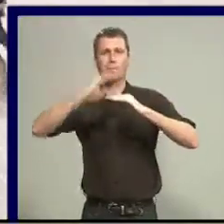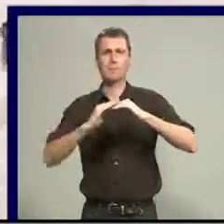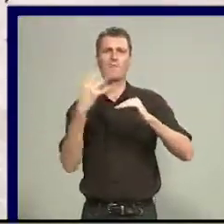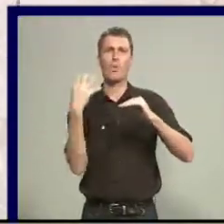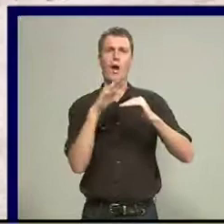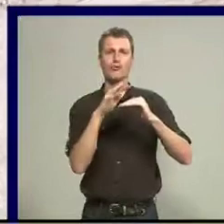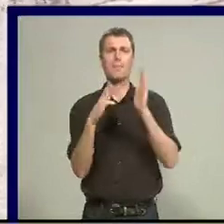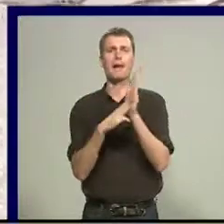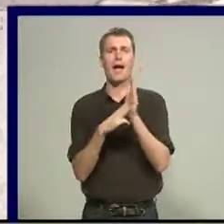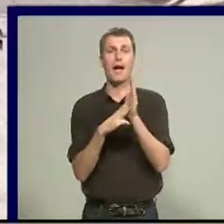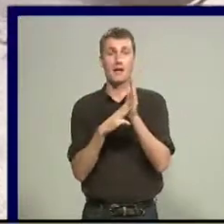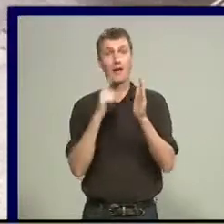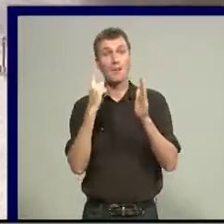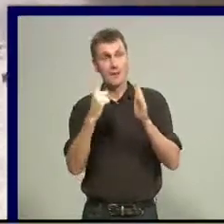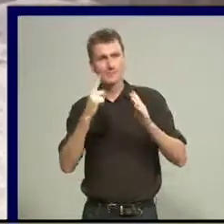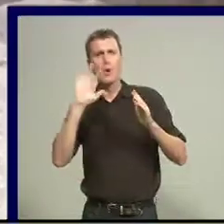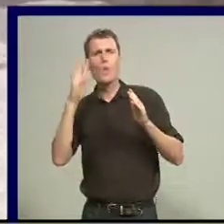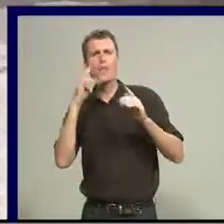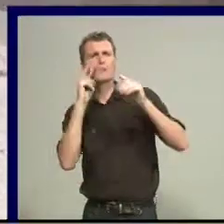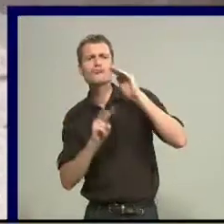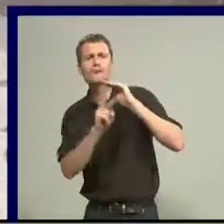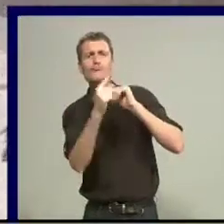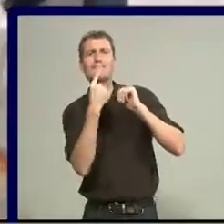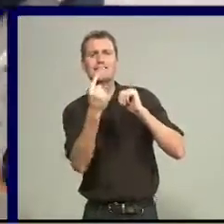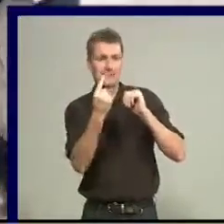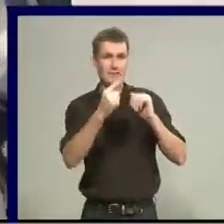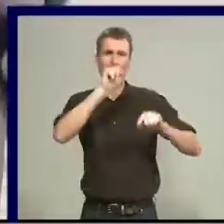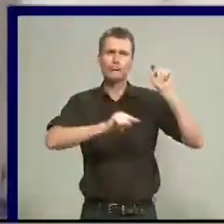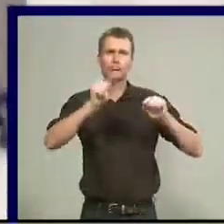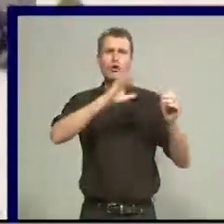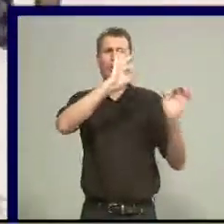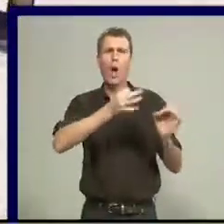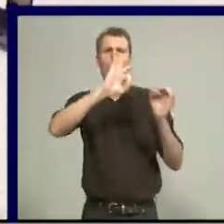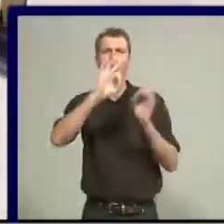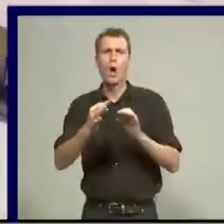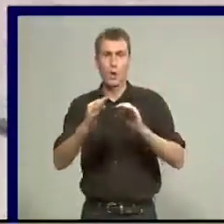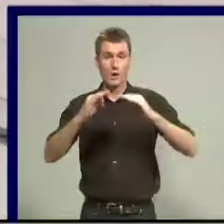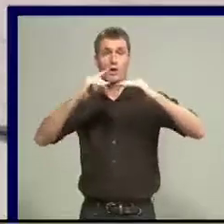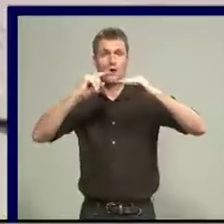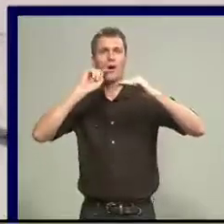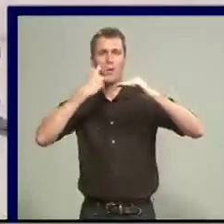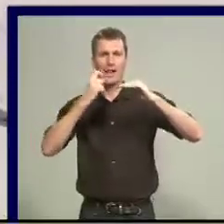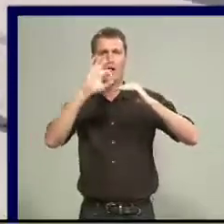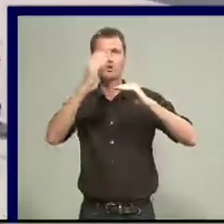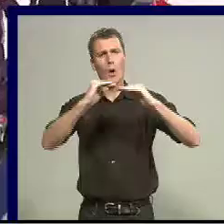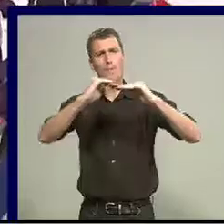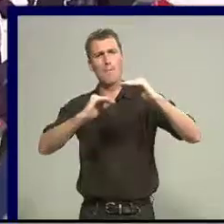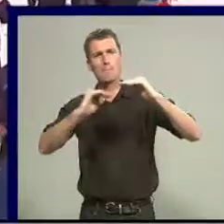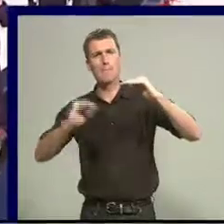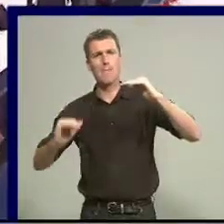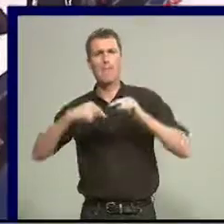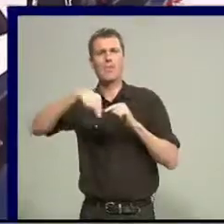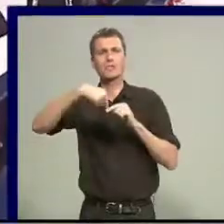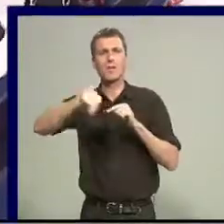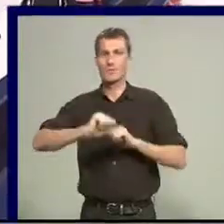Service spokesperson is expecting scattered snow showers. The snow level will continue to drop as the week progresses. Good